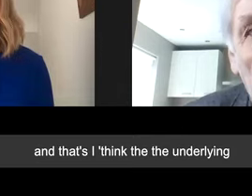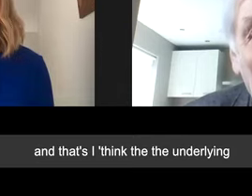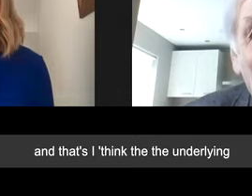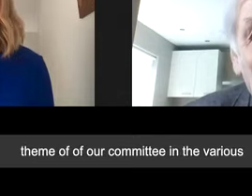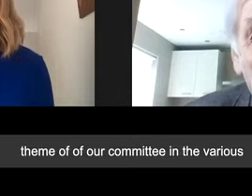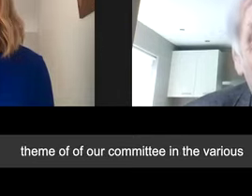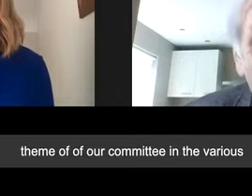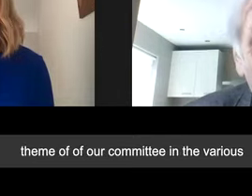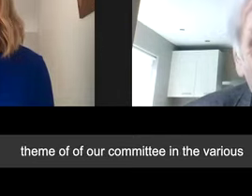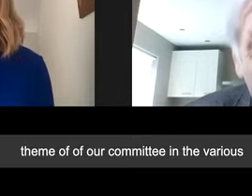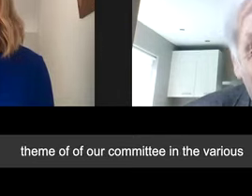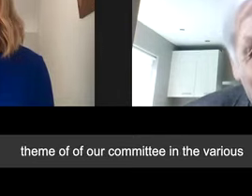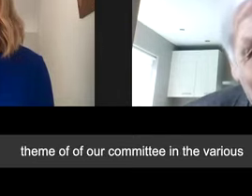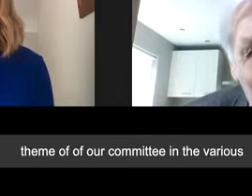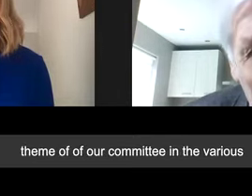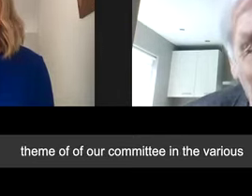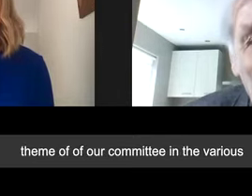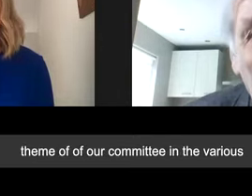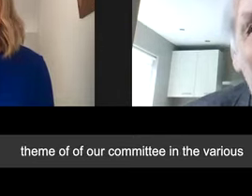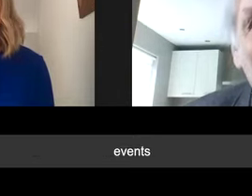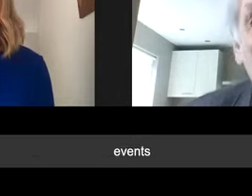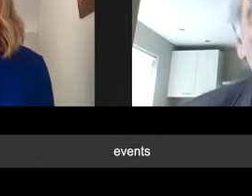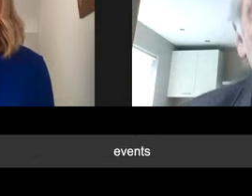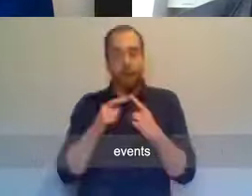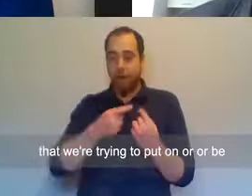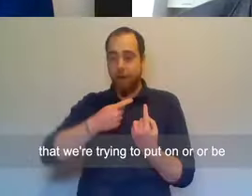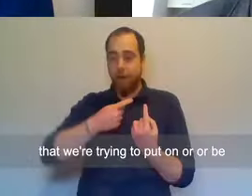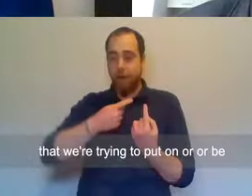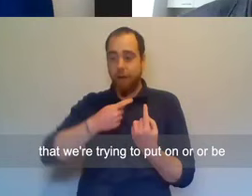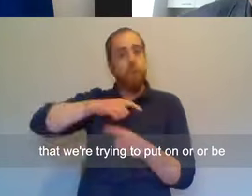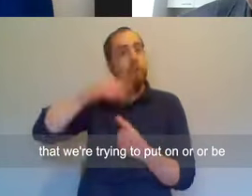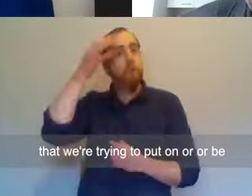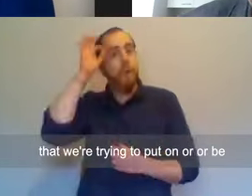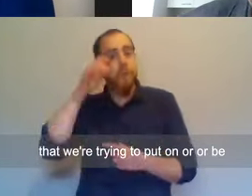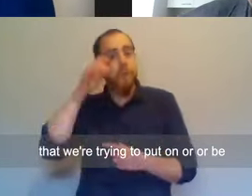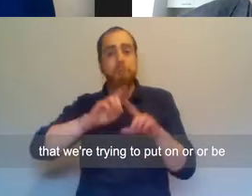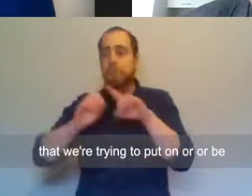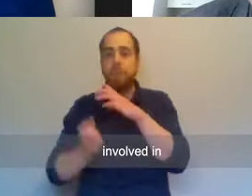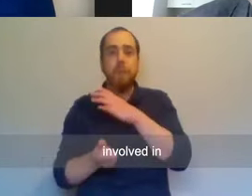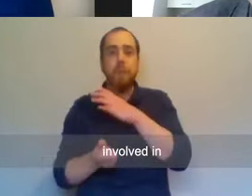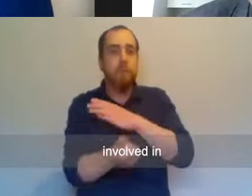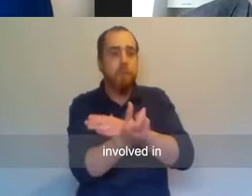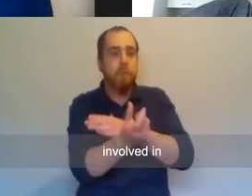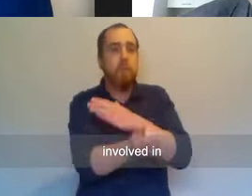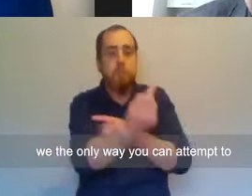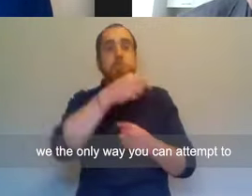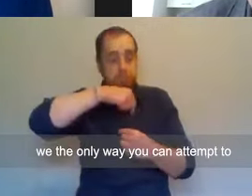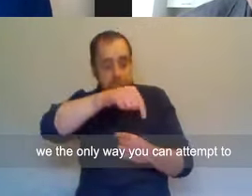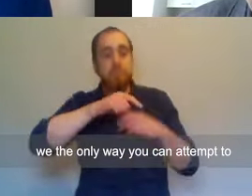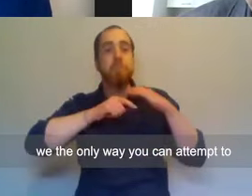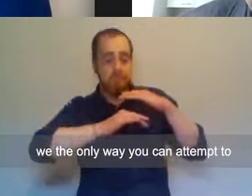underlying theme of our committee and the various events that we're trying to put on or be involved in.